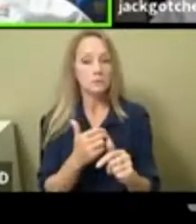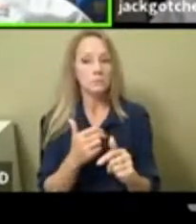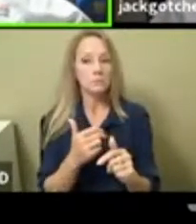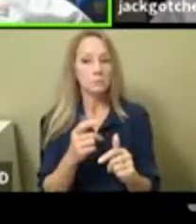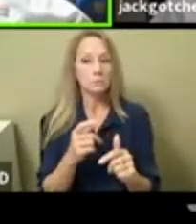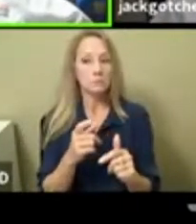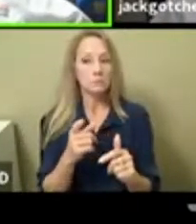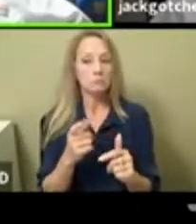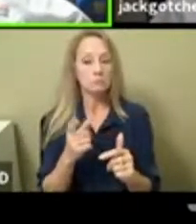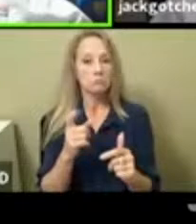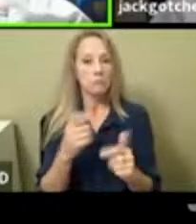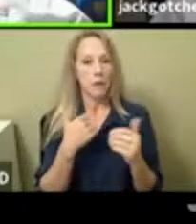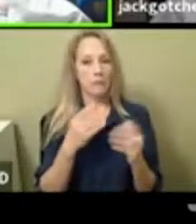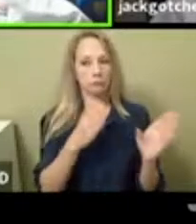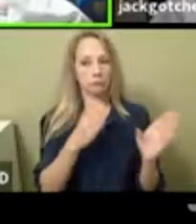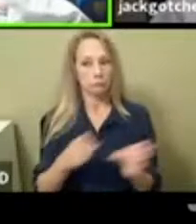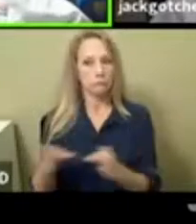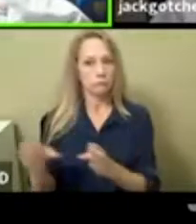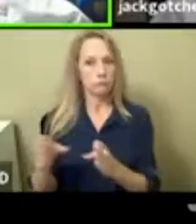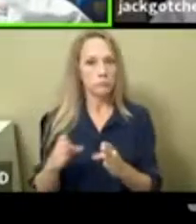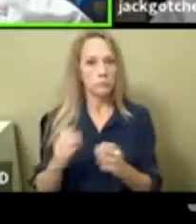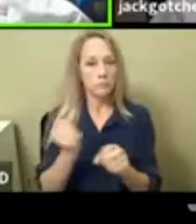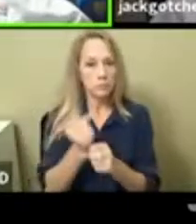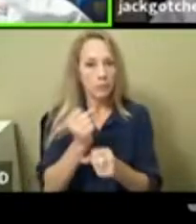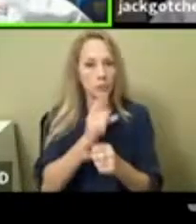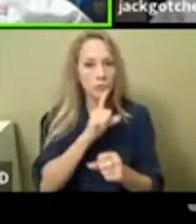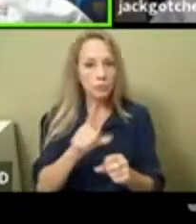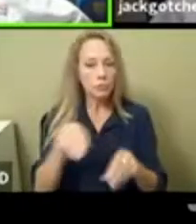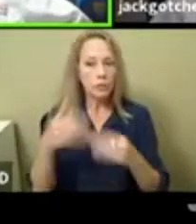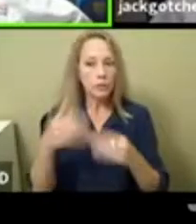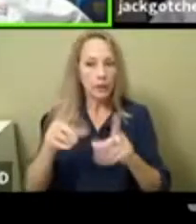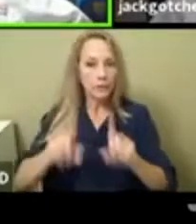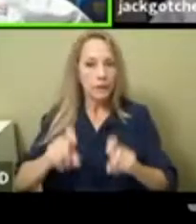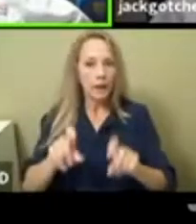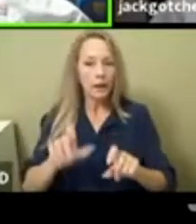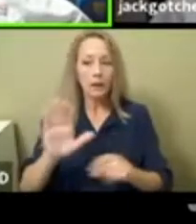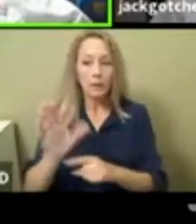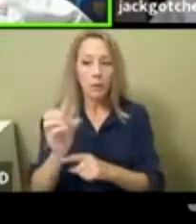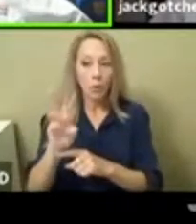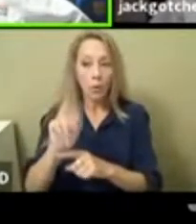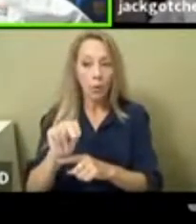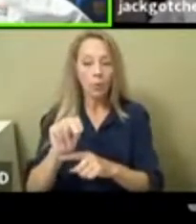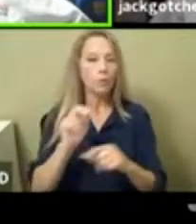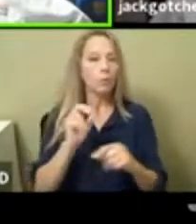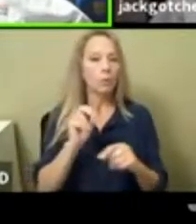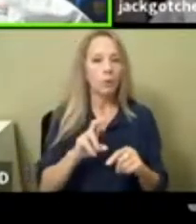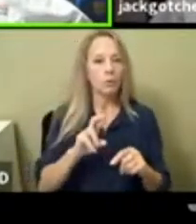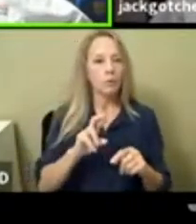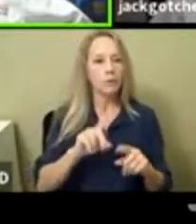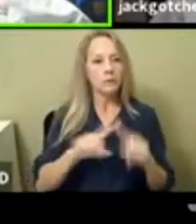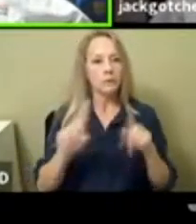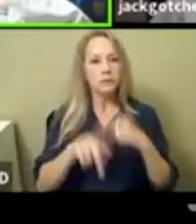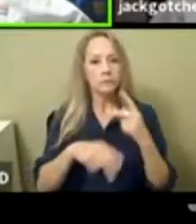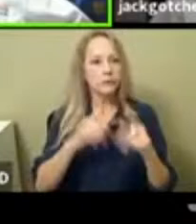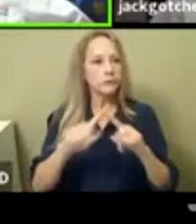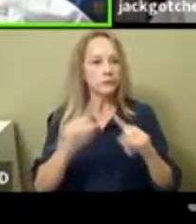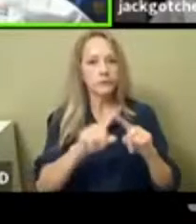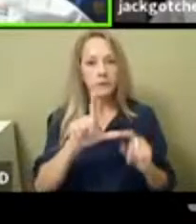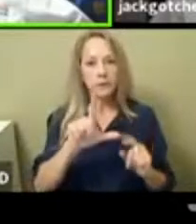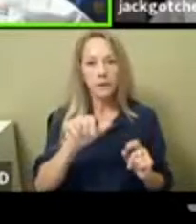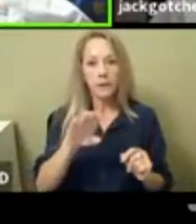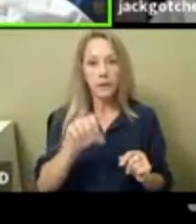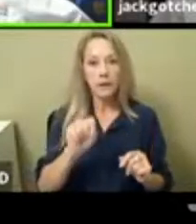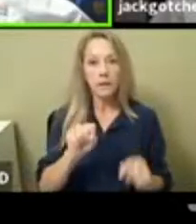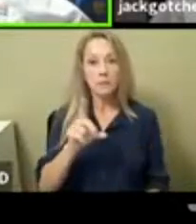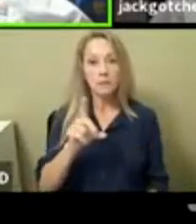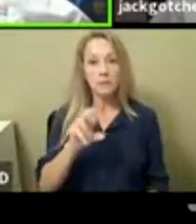that their testing is done, whether they have their own or they have a variety of labs. Dr. Buchanan, my understanding is that there